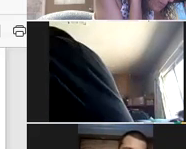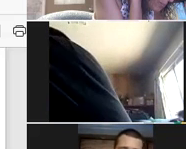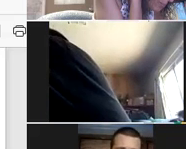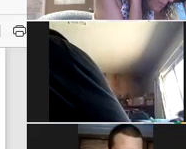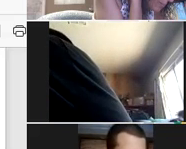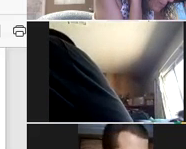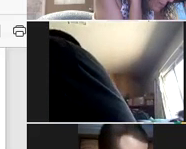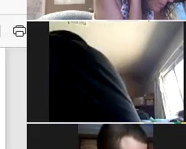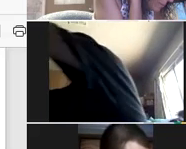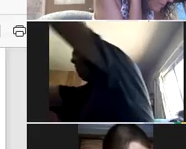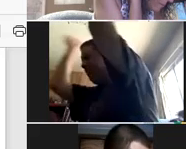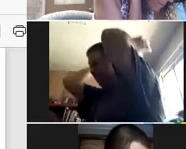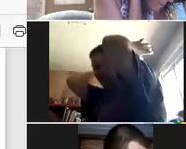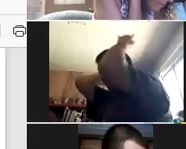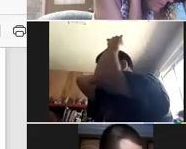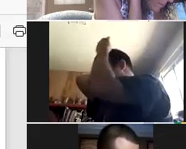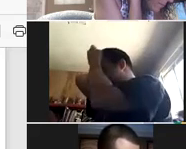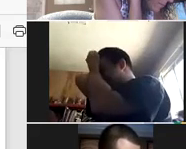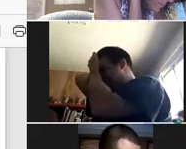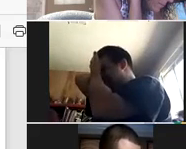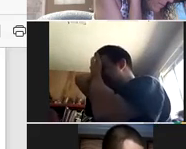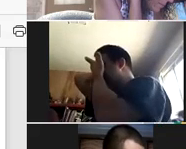away. And he says in there